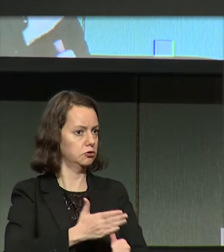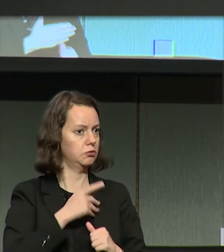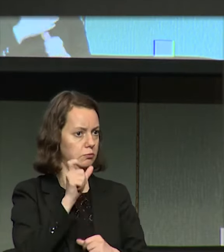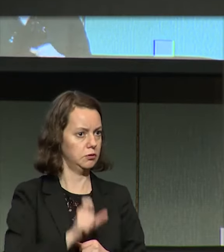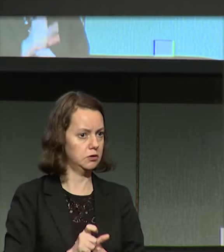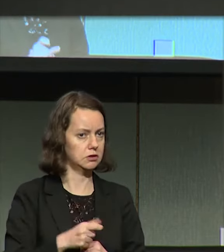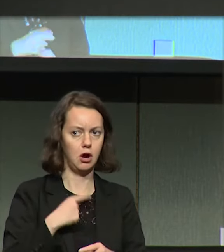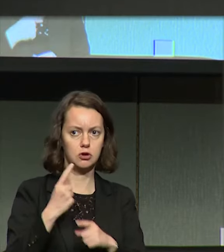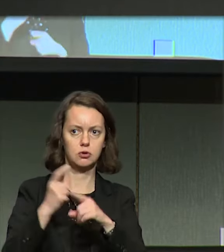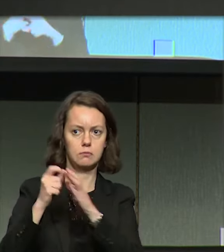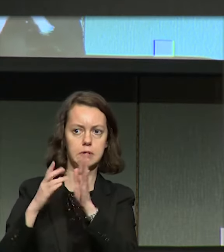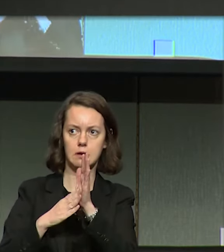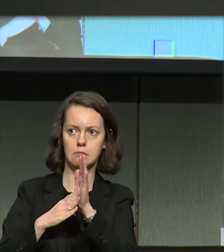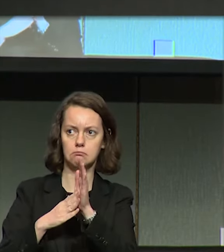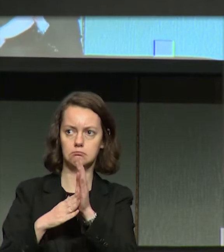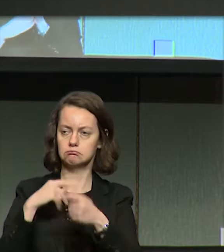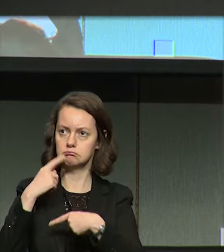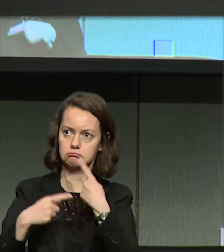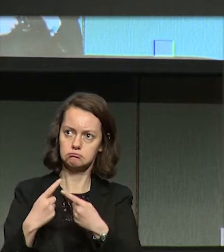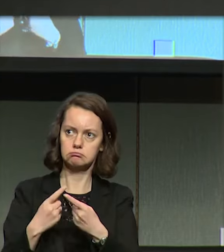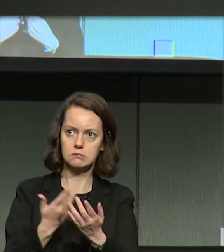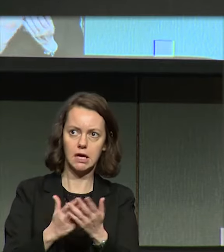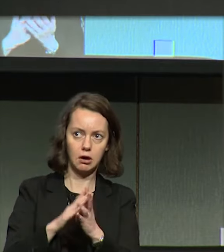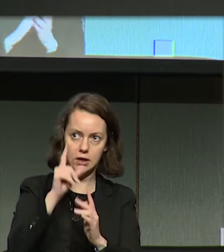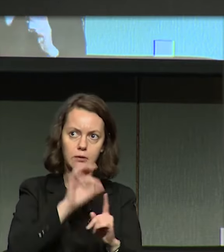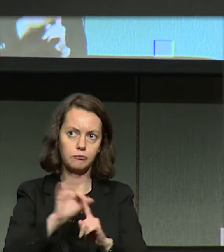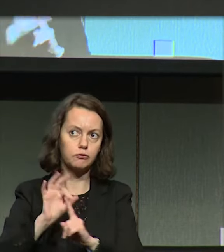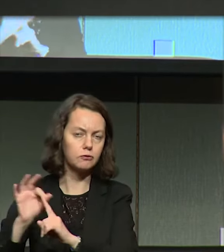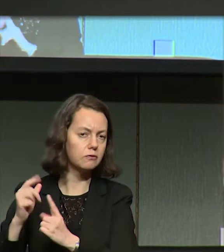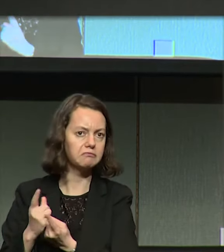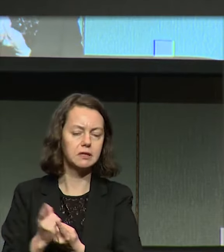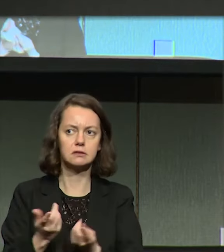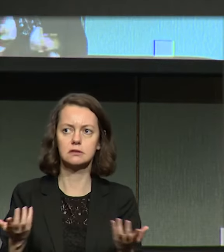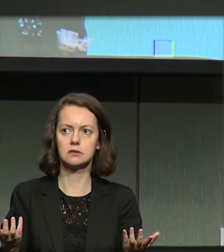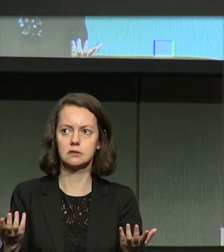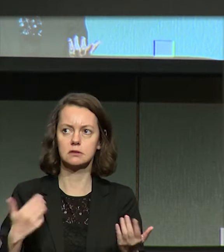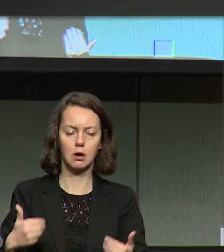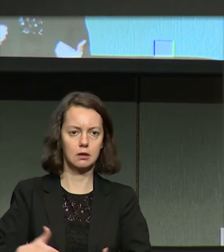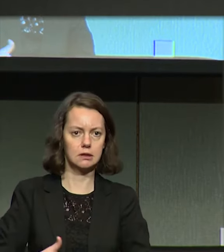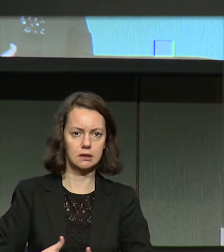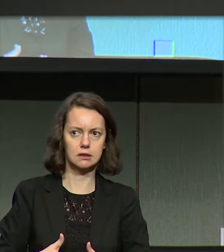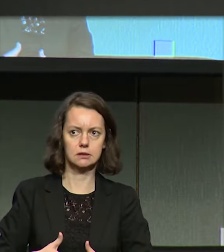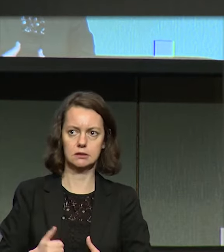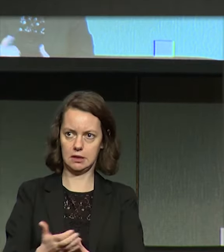I talk to the Prime Minister about how we make a difference, my sense of being Aboriginal resonates